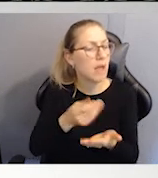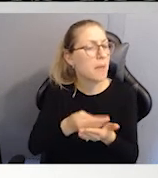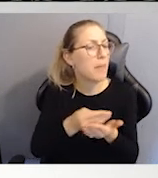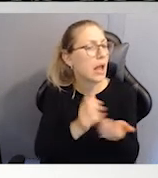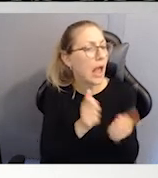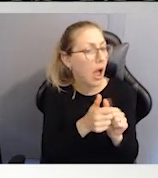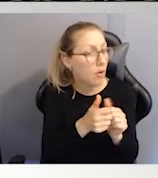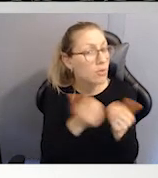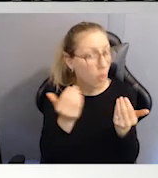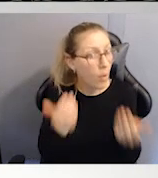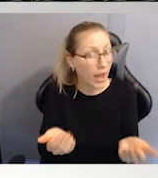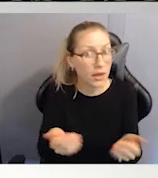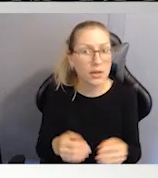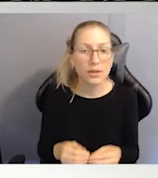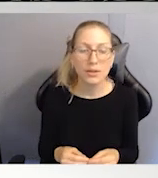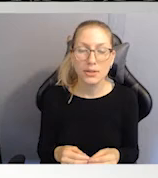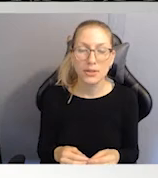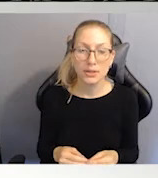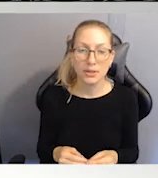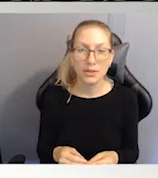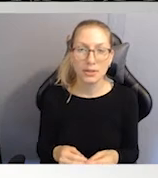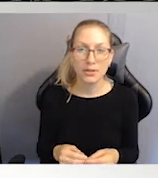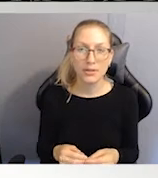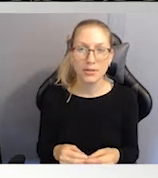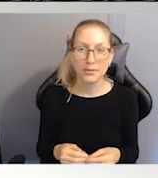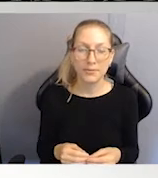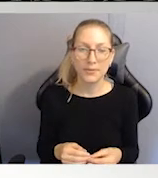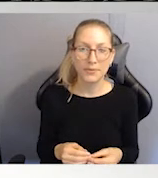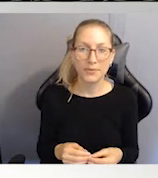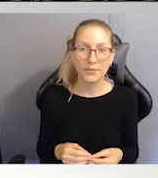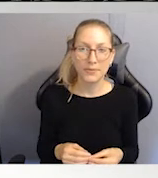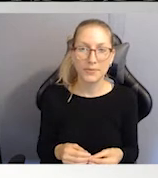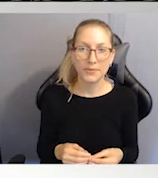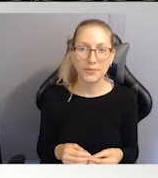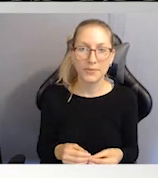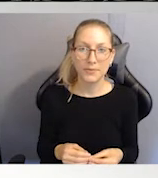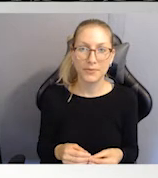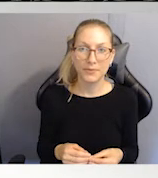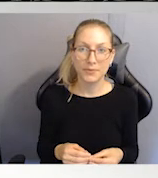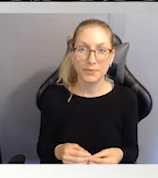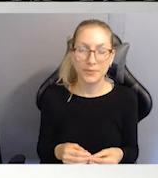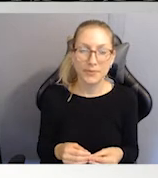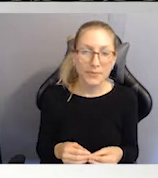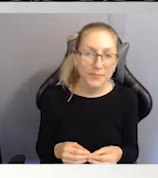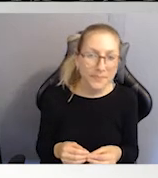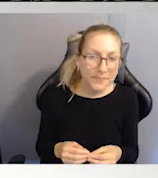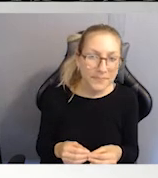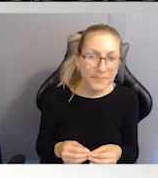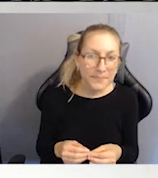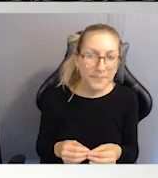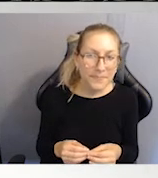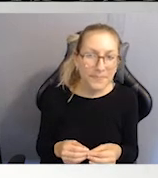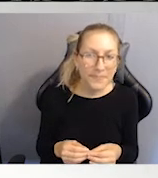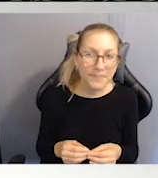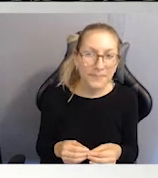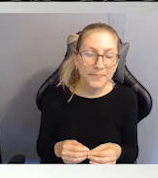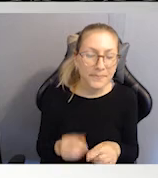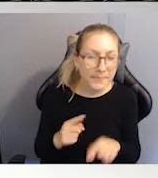Go ahead. Go out and get gift cards and other items. We are